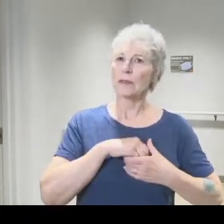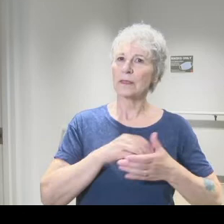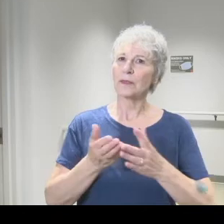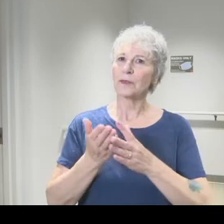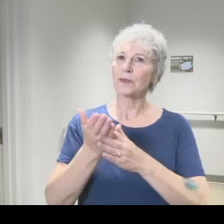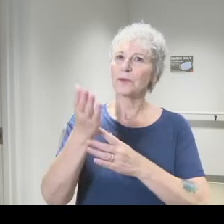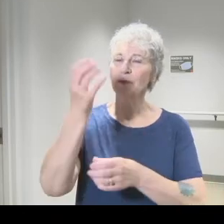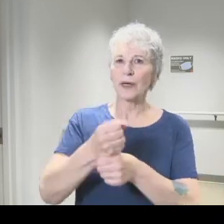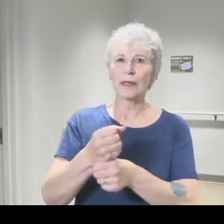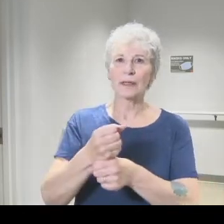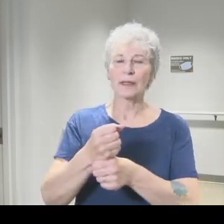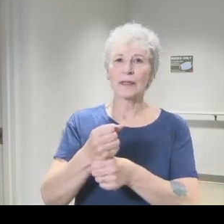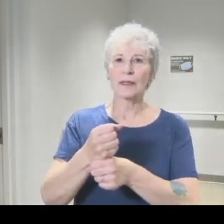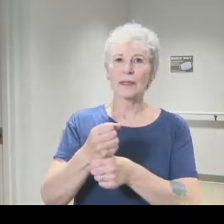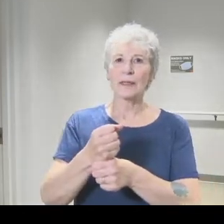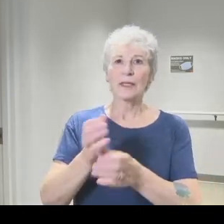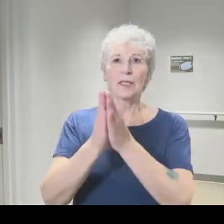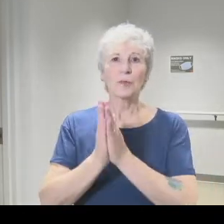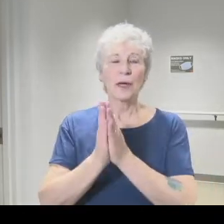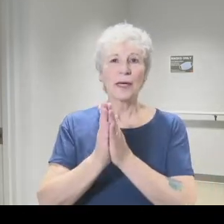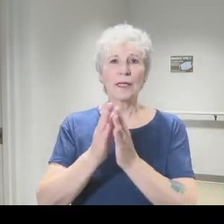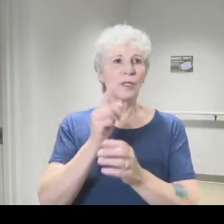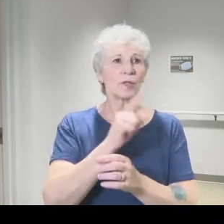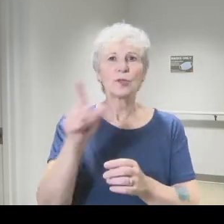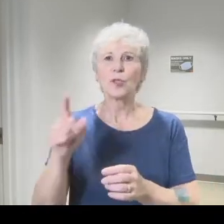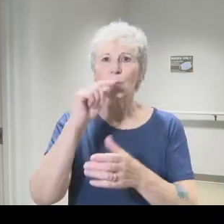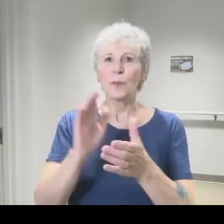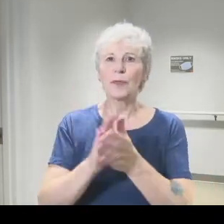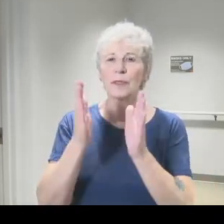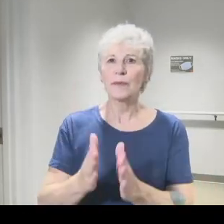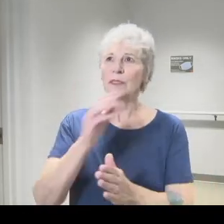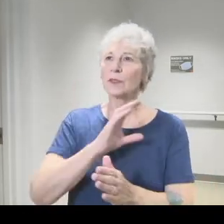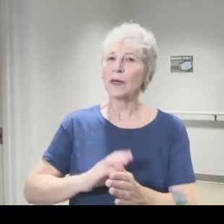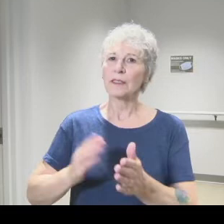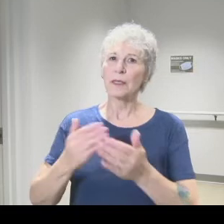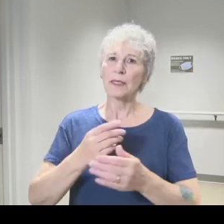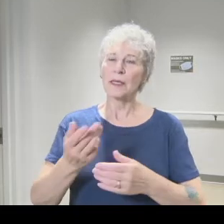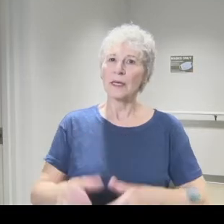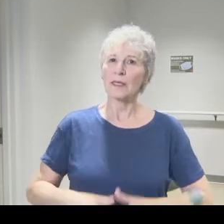faith." Paul is praying to believers here. Why is he saying Christ may dwell in your hearts through faith?